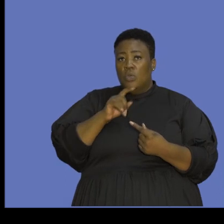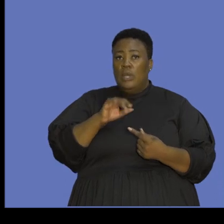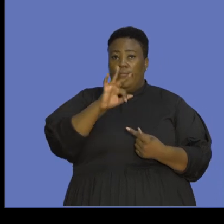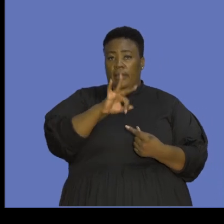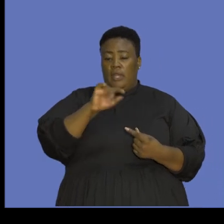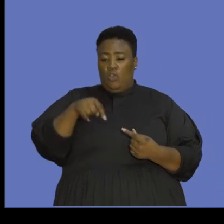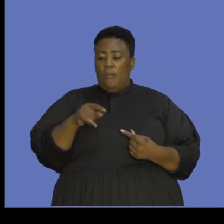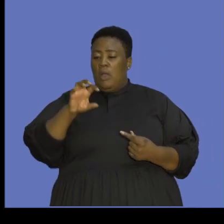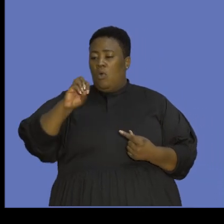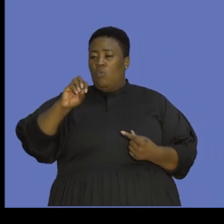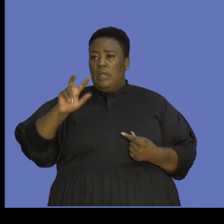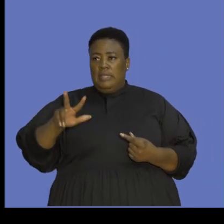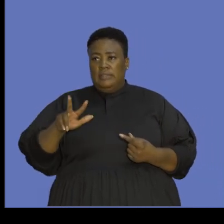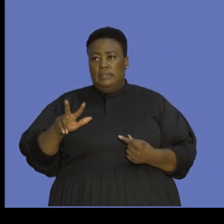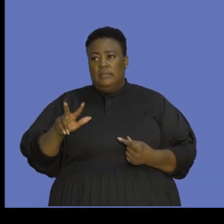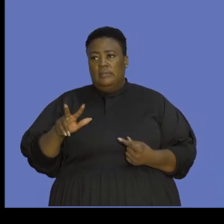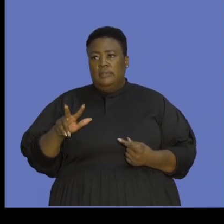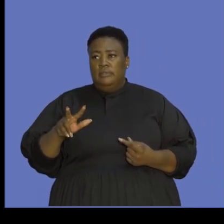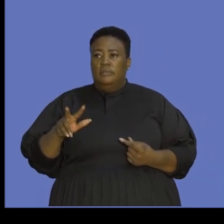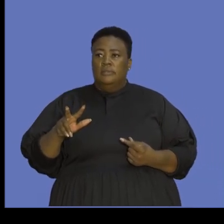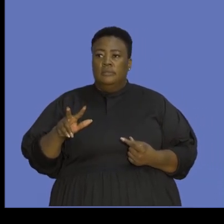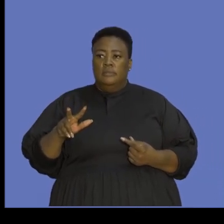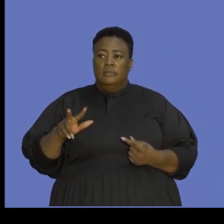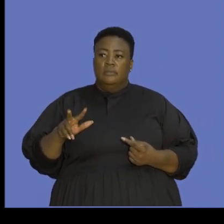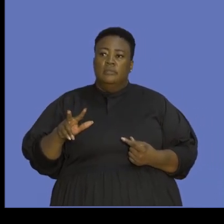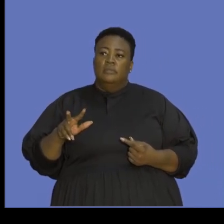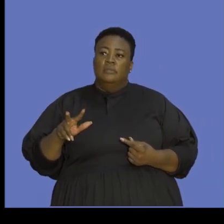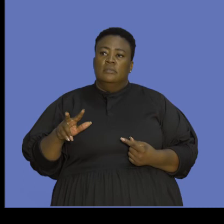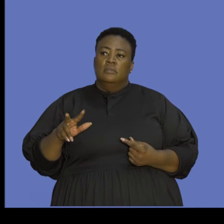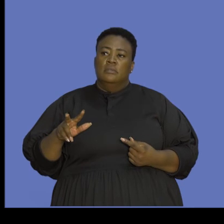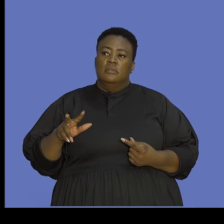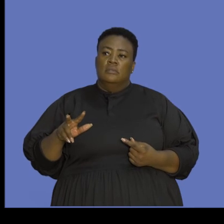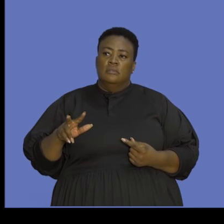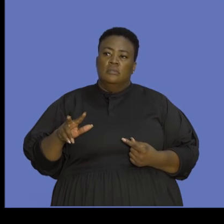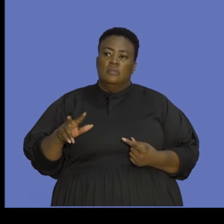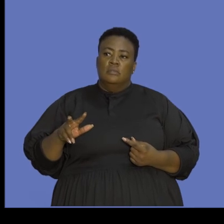3,08. Round off to 2 decimal places.